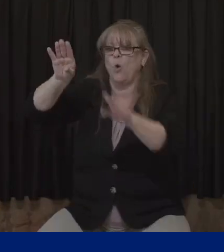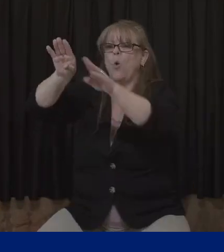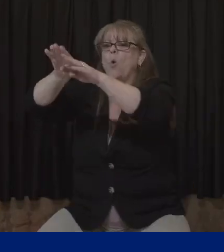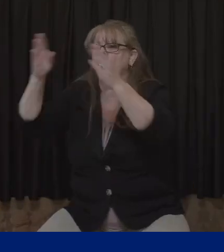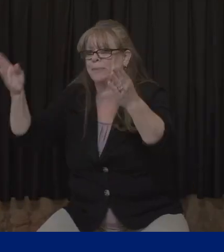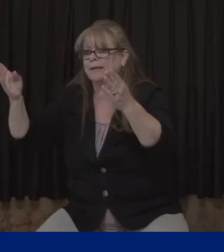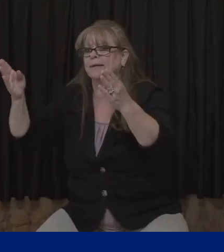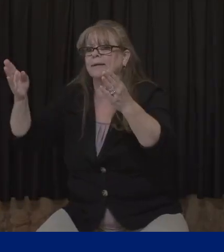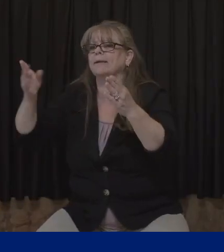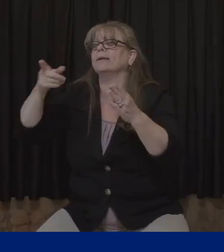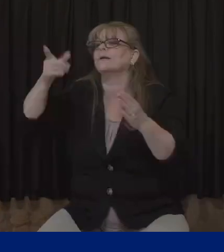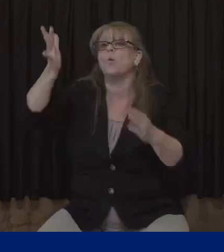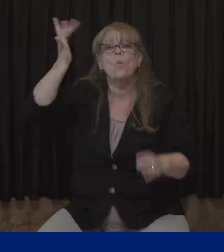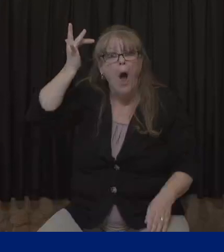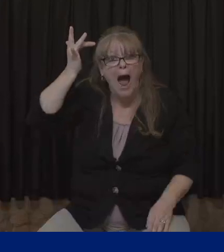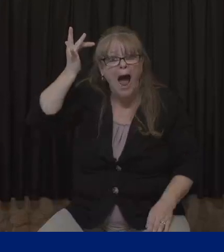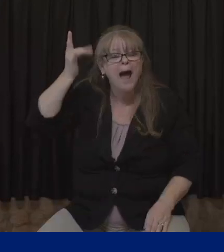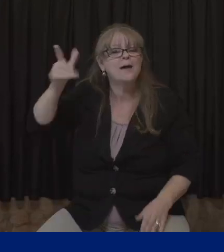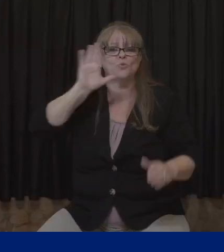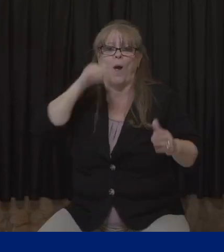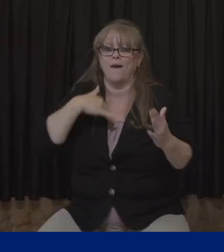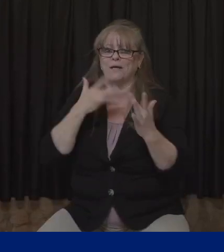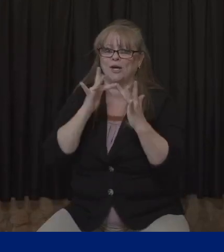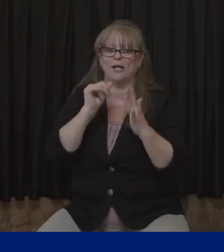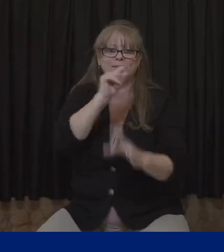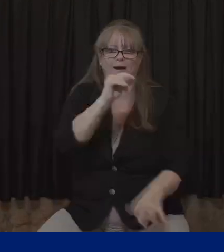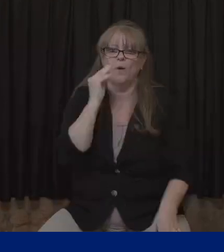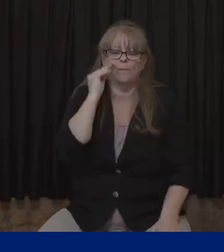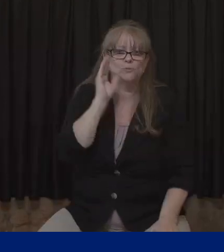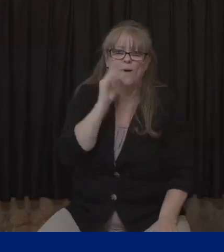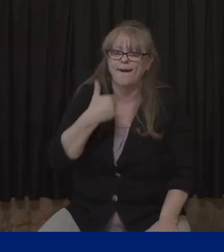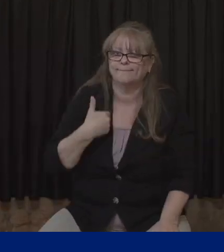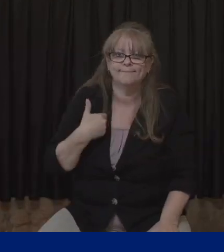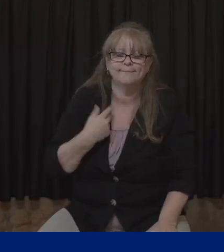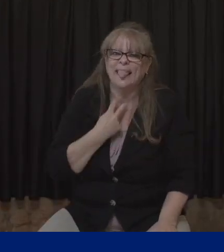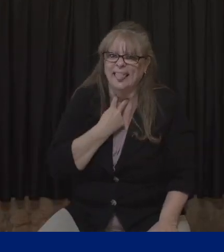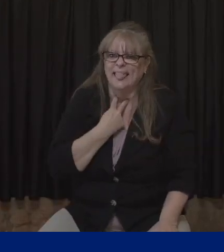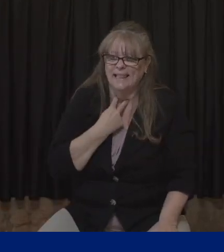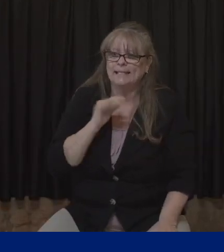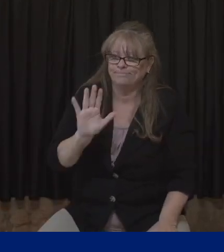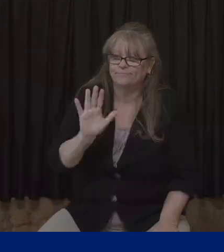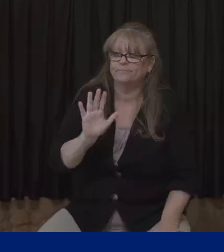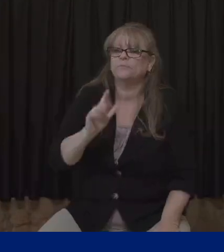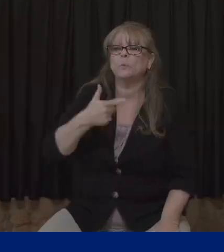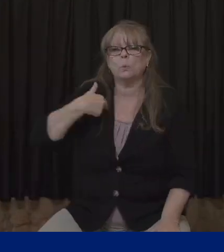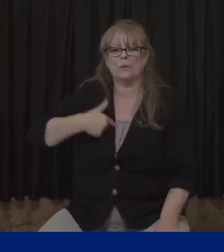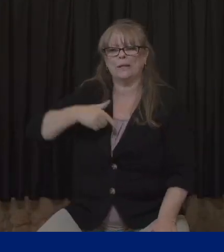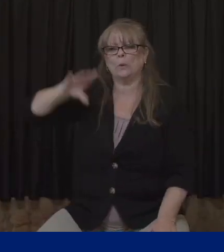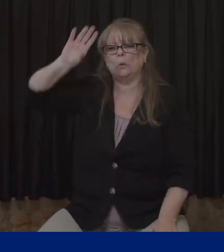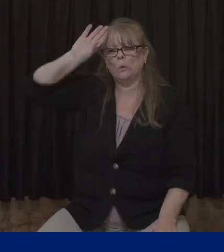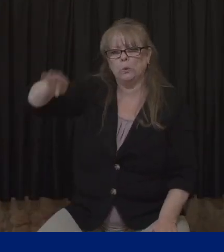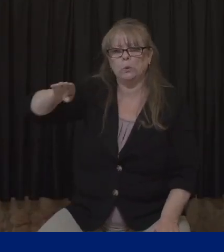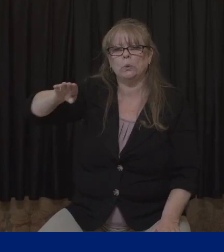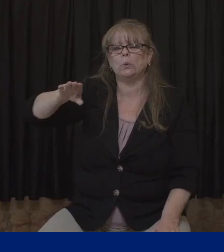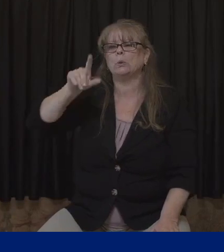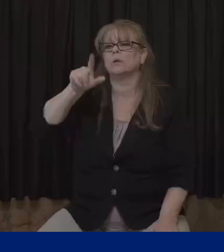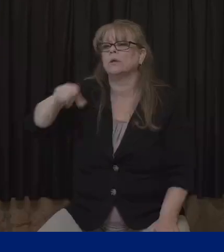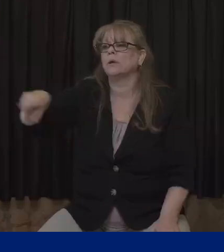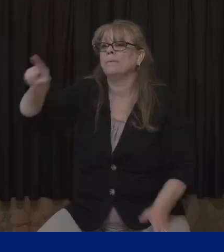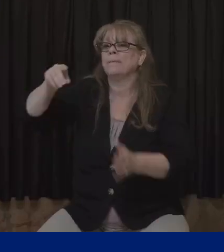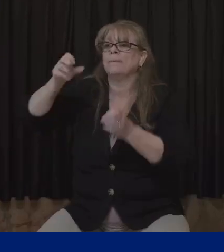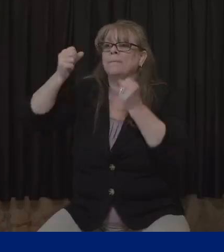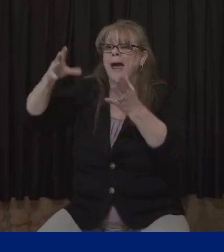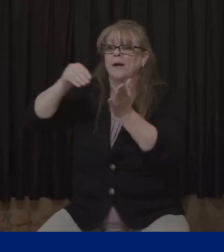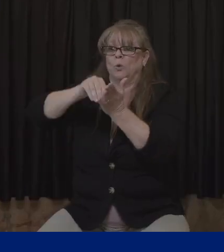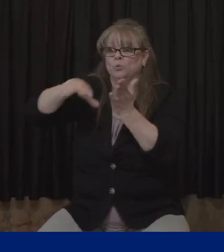the normal days of crowded classrooms and hallways is not resuming this year. We also are allowing some post-secondary instruction to resume,